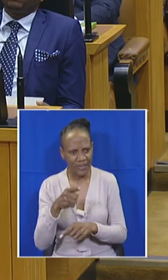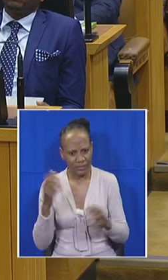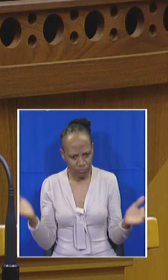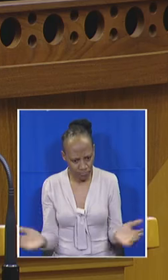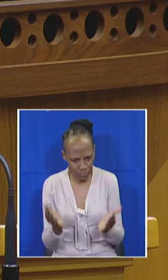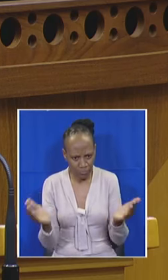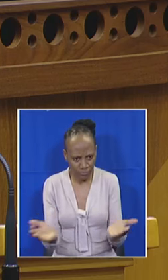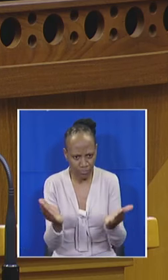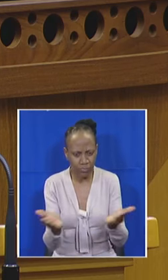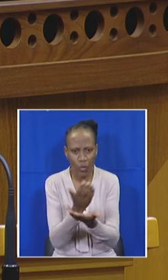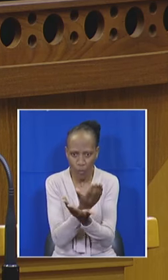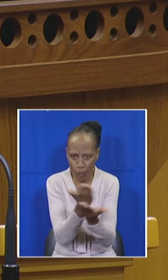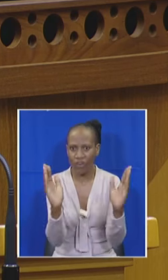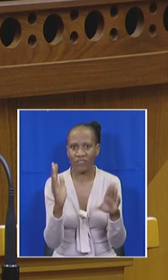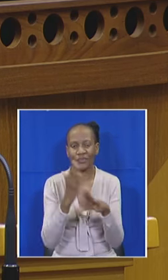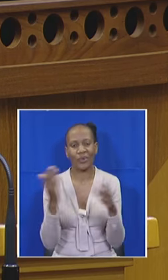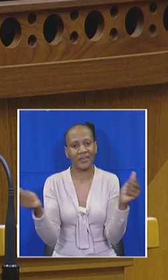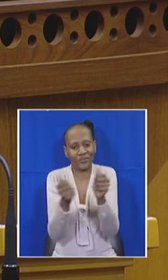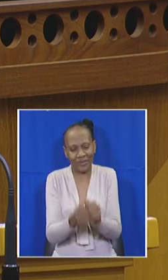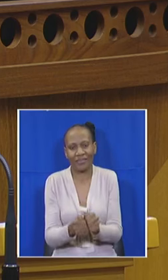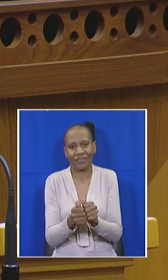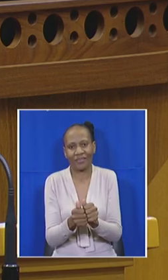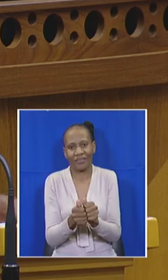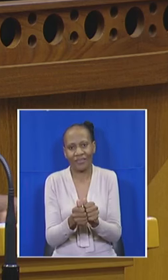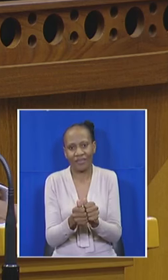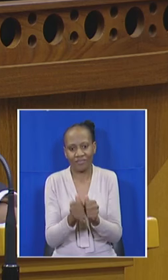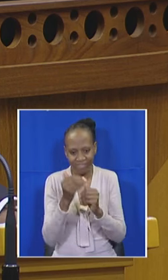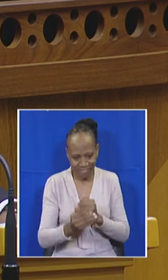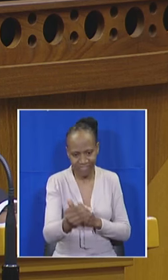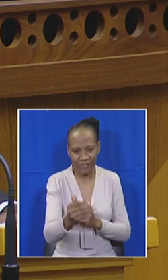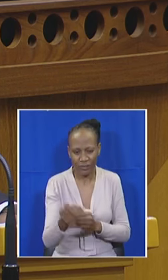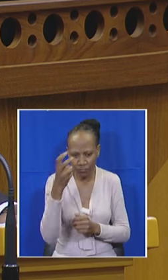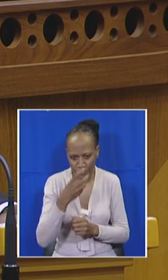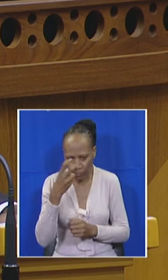all of us, into finding solutions.